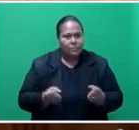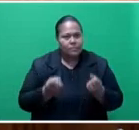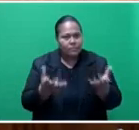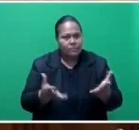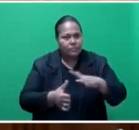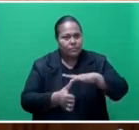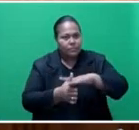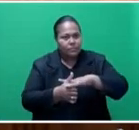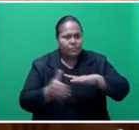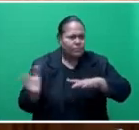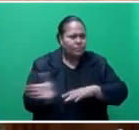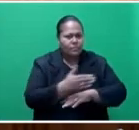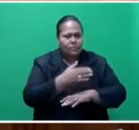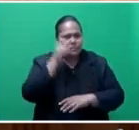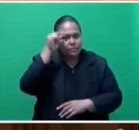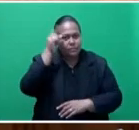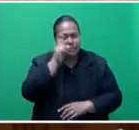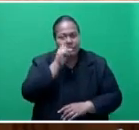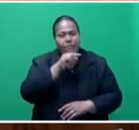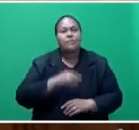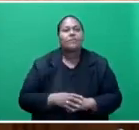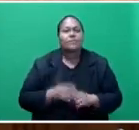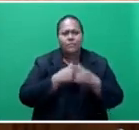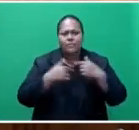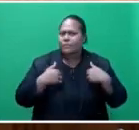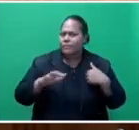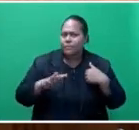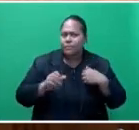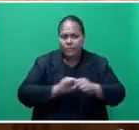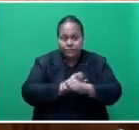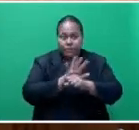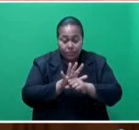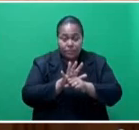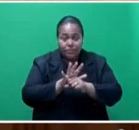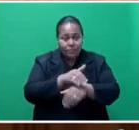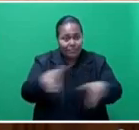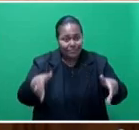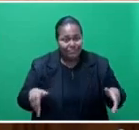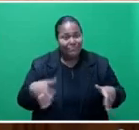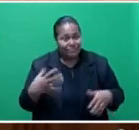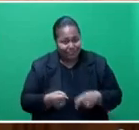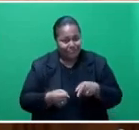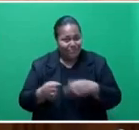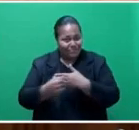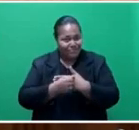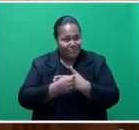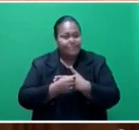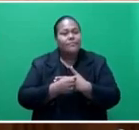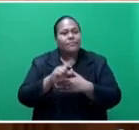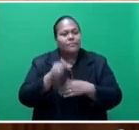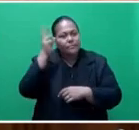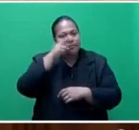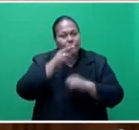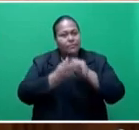accessible to all the people of Fiji. Although we are considered a COVID-19 contained country, however, the risks are still high due to